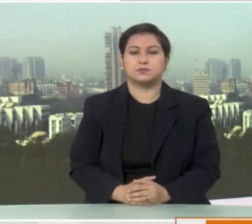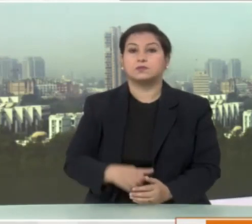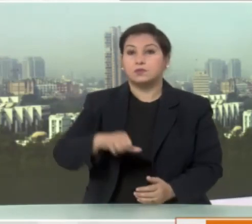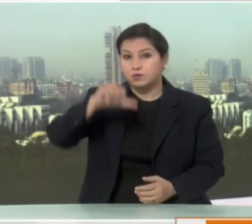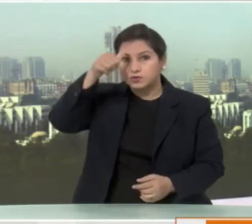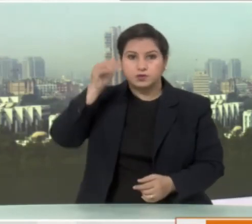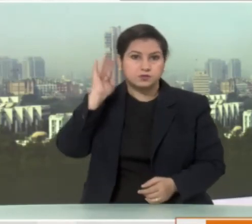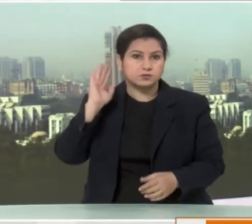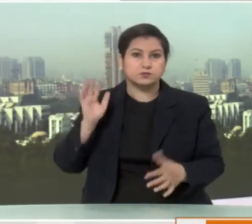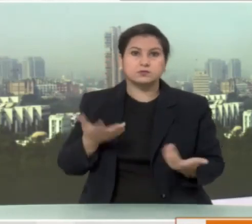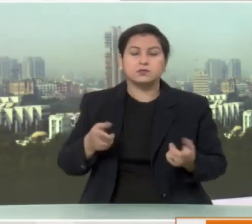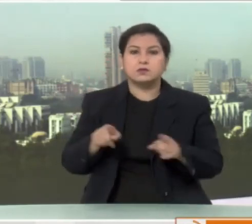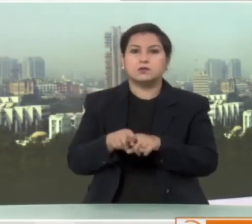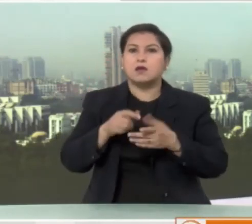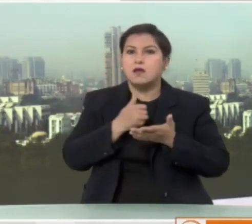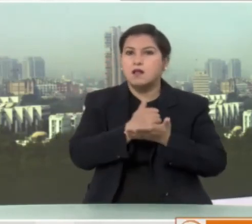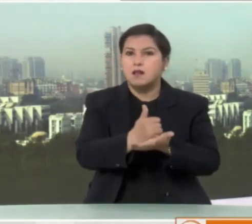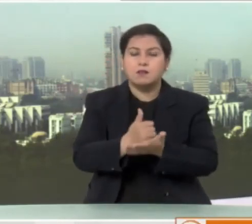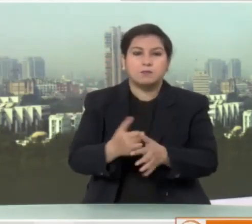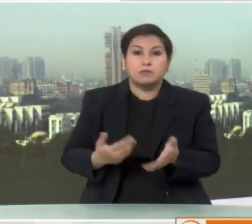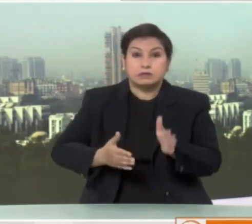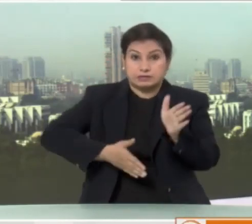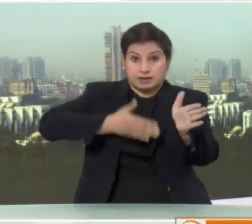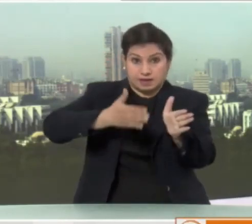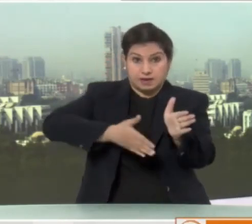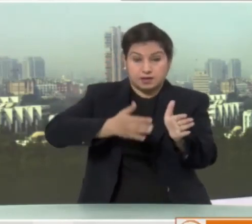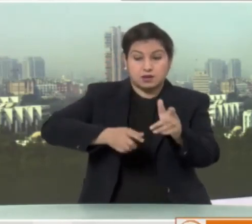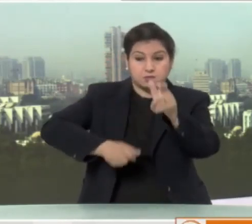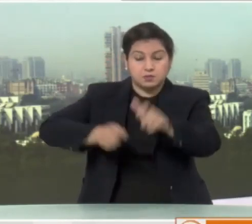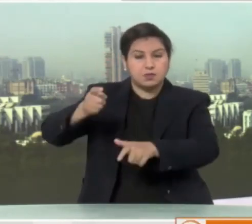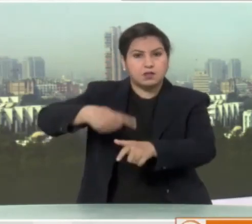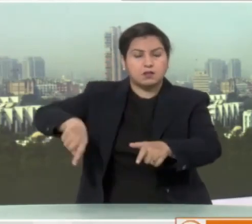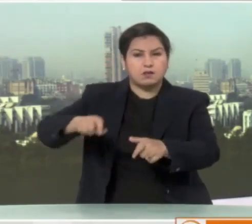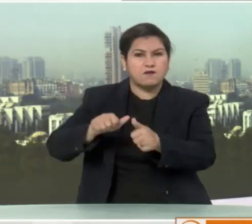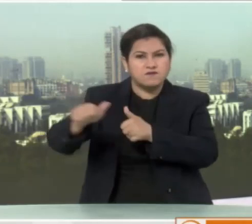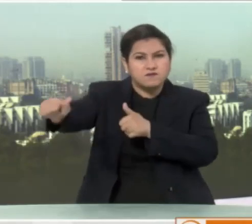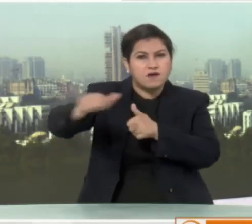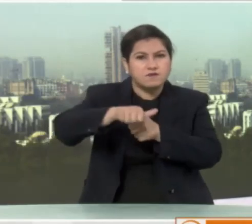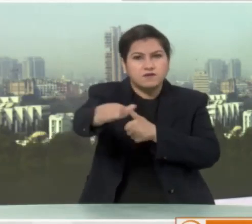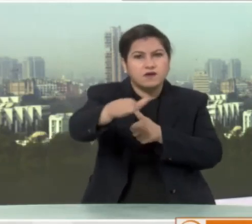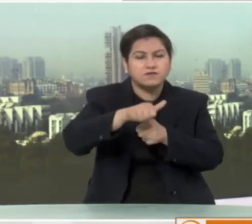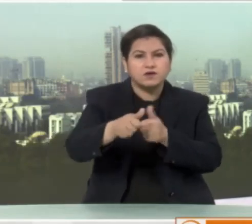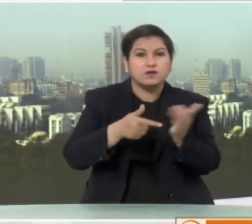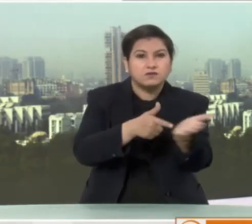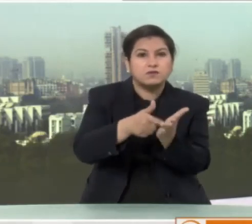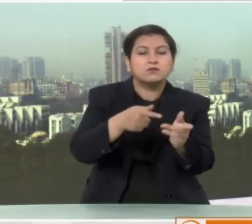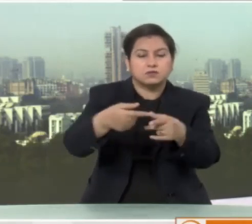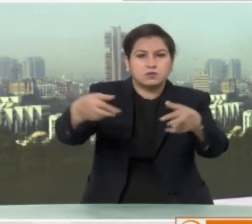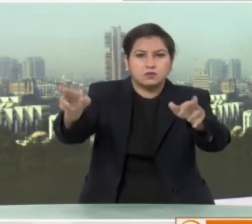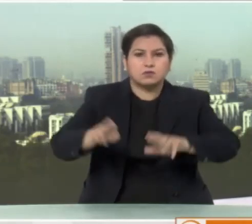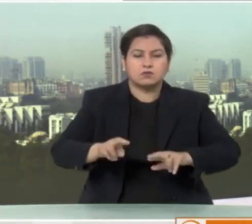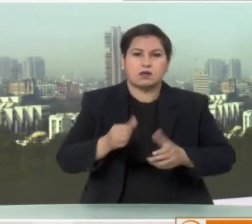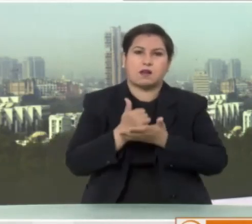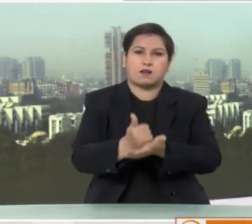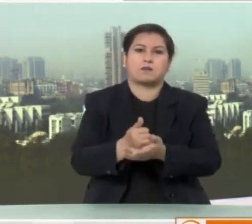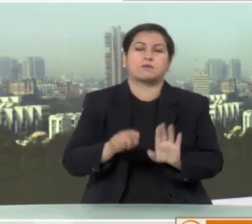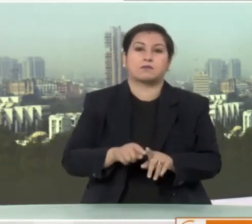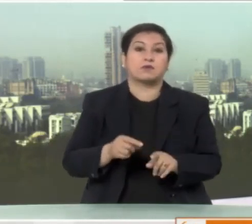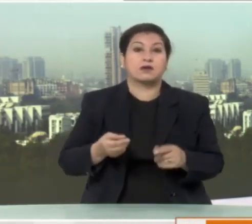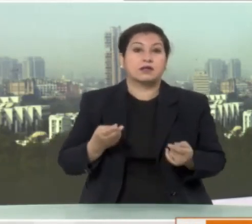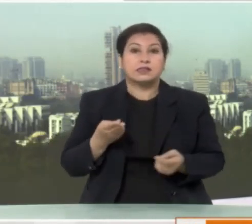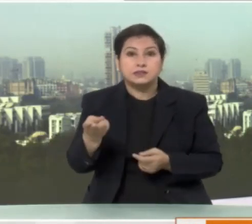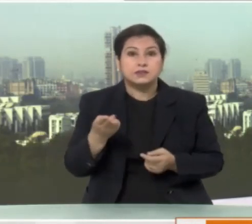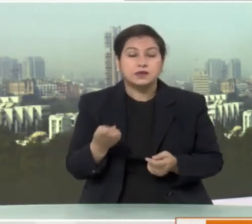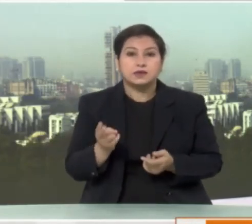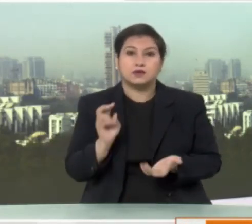Back home, in a major relief to train passengers, especially in remote areas, the Indian Railways will open its reservation counters at